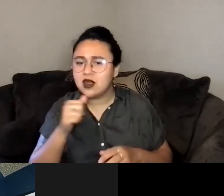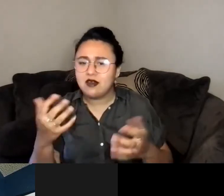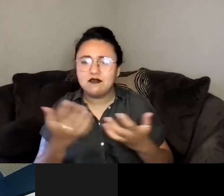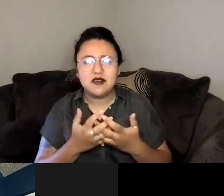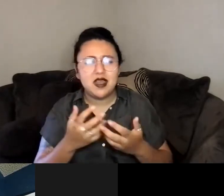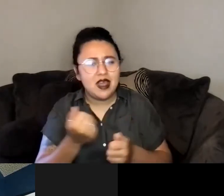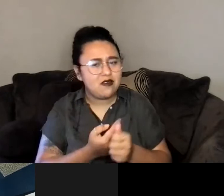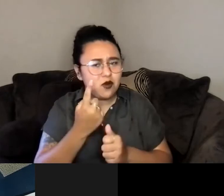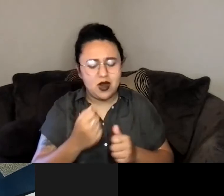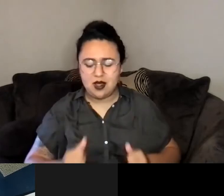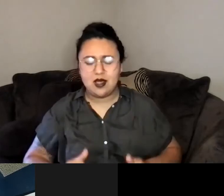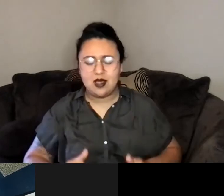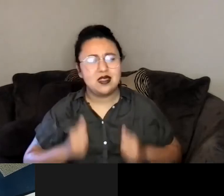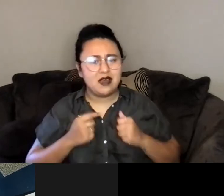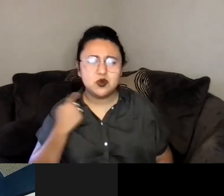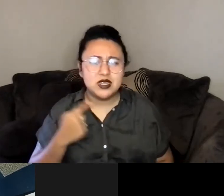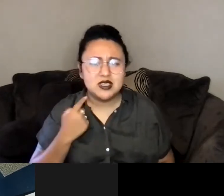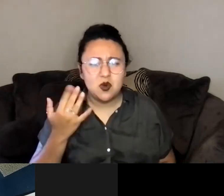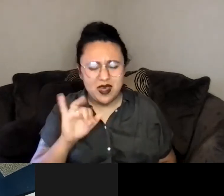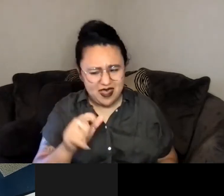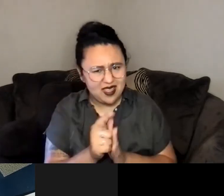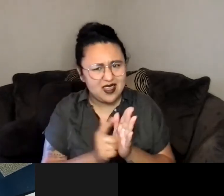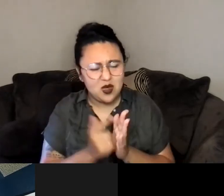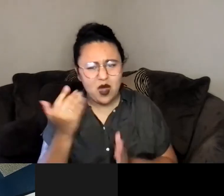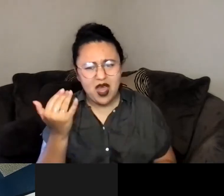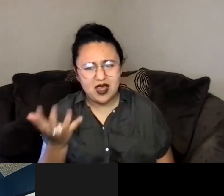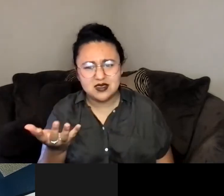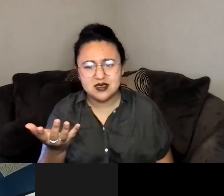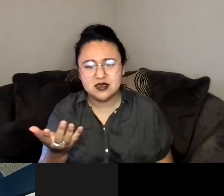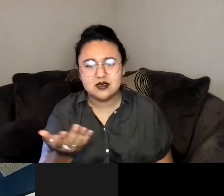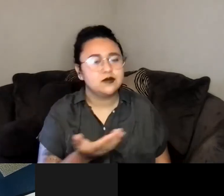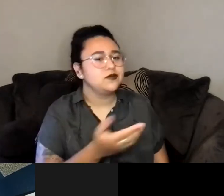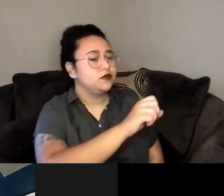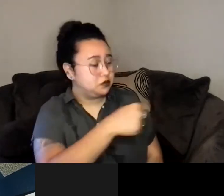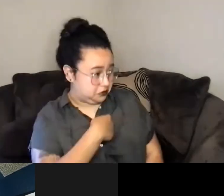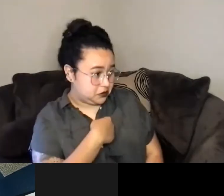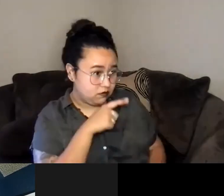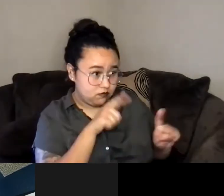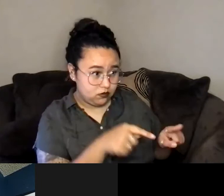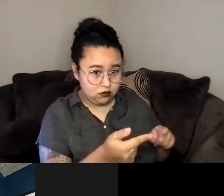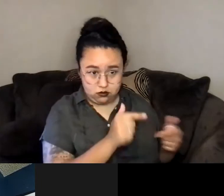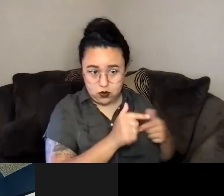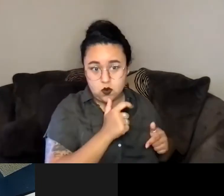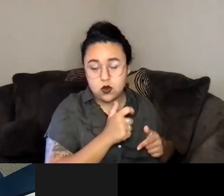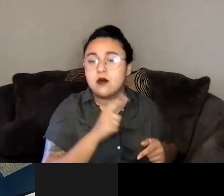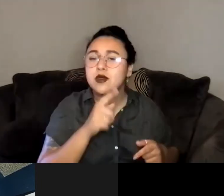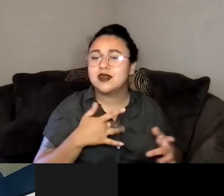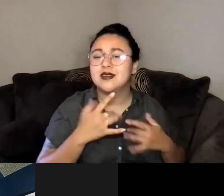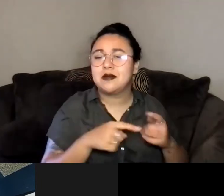risk. Why is that legal? Yeah. Sorry. I'm just excited about that